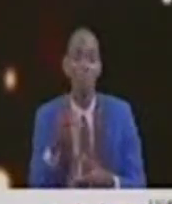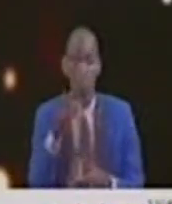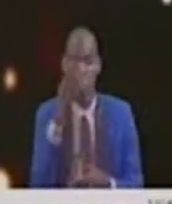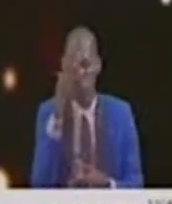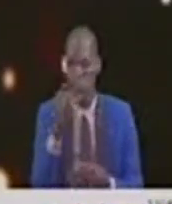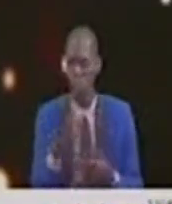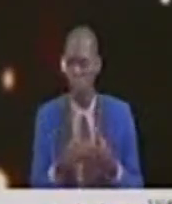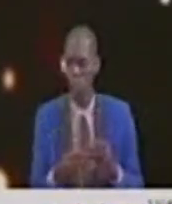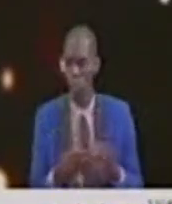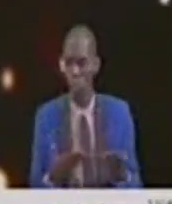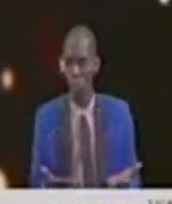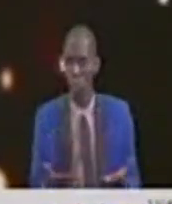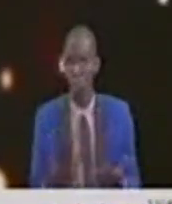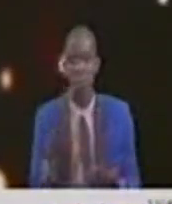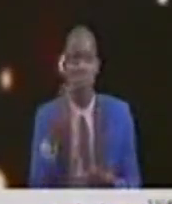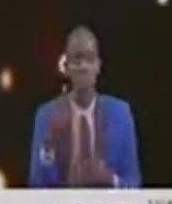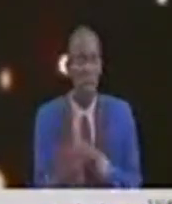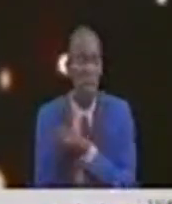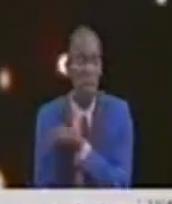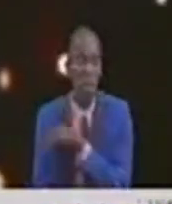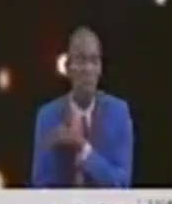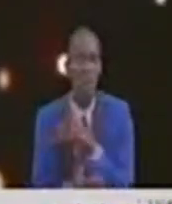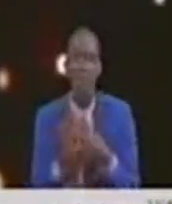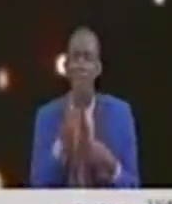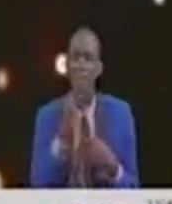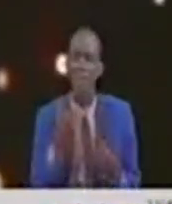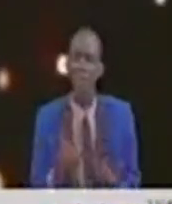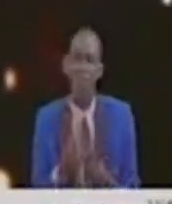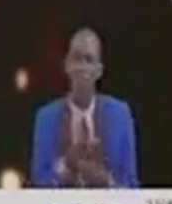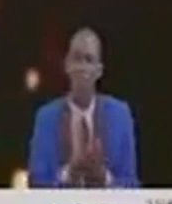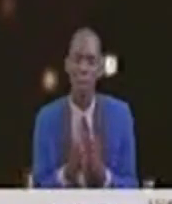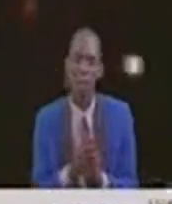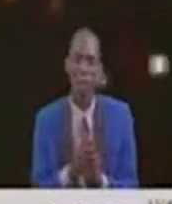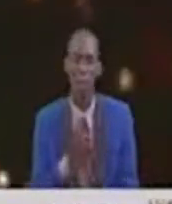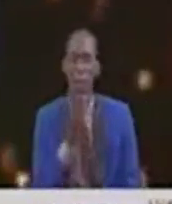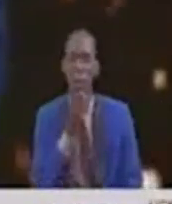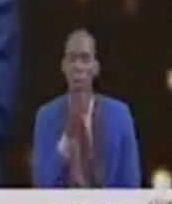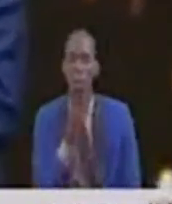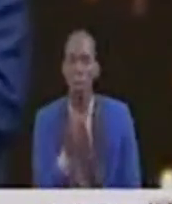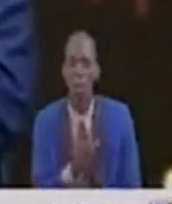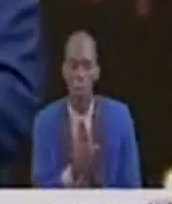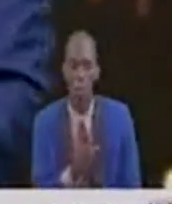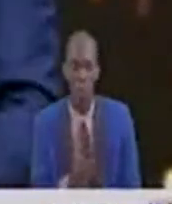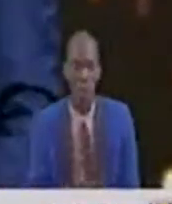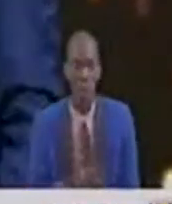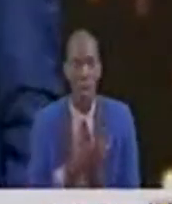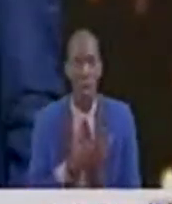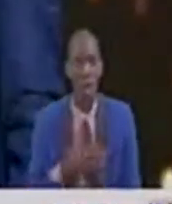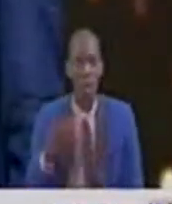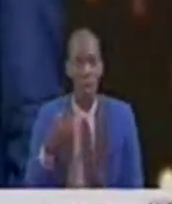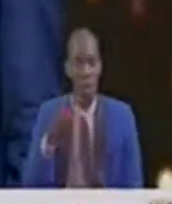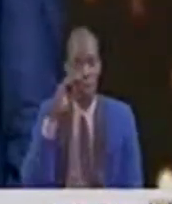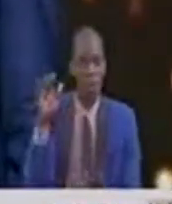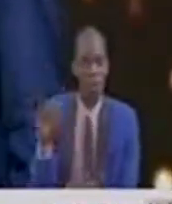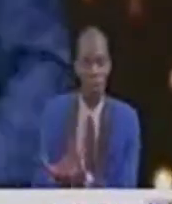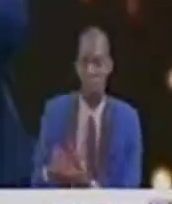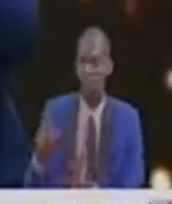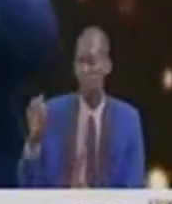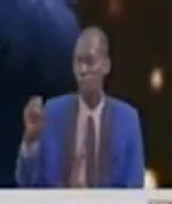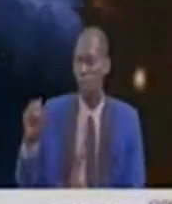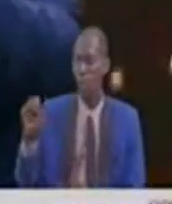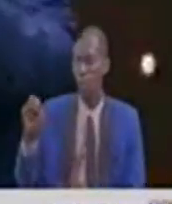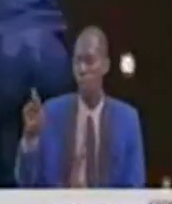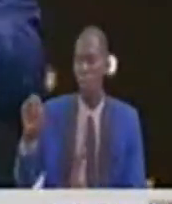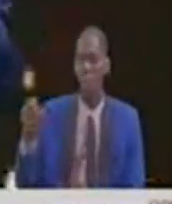Abraham was now getting old and old and old, and Sarah the wife was also